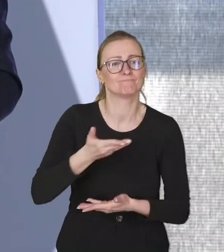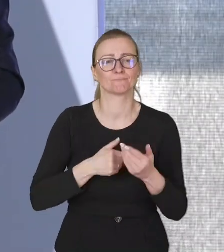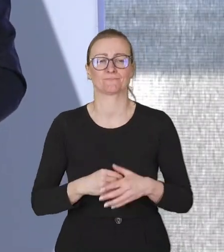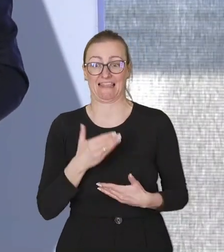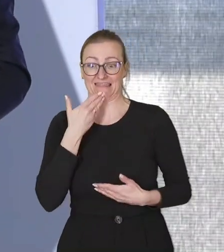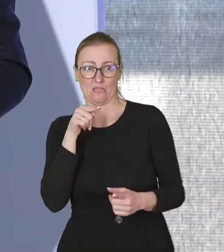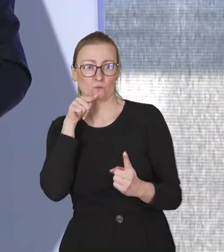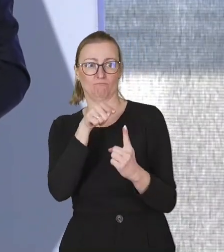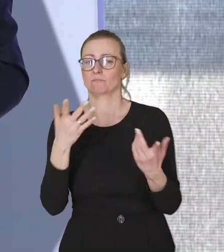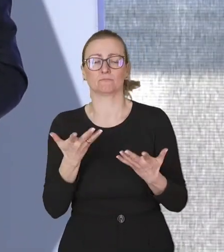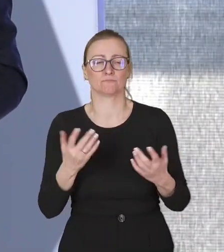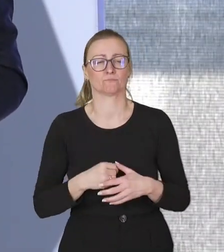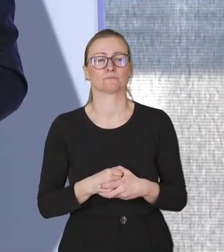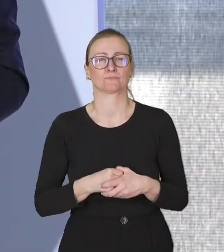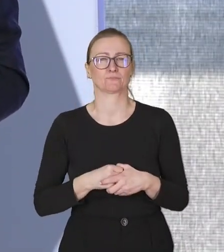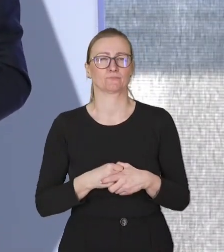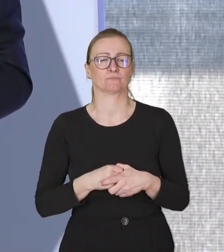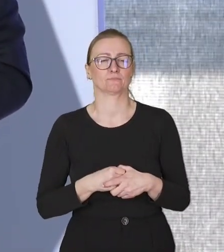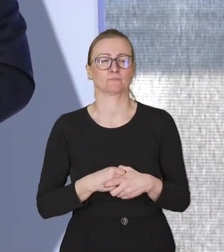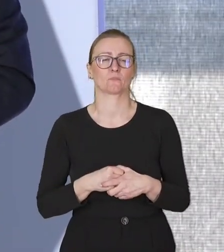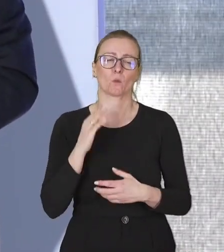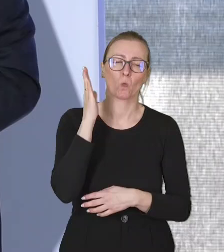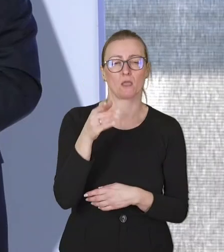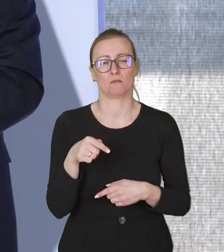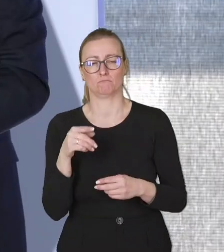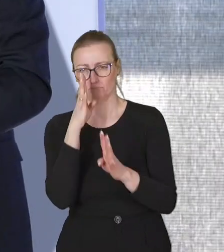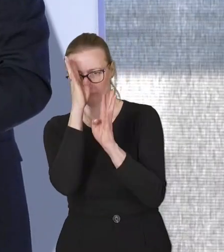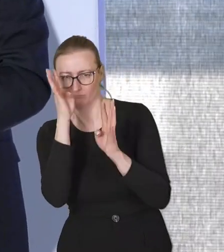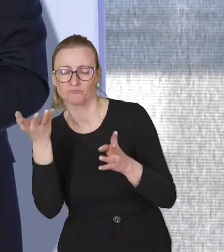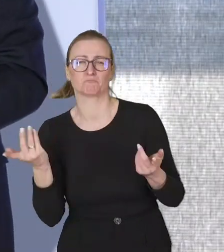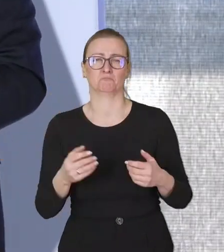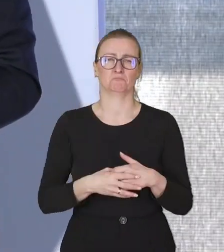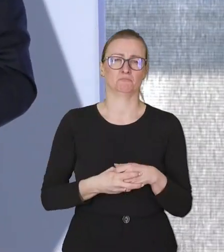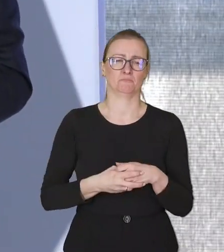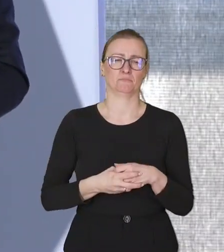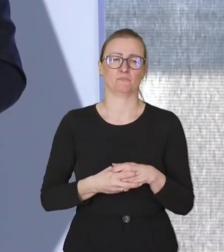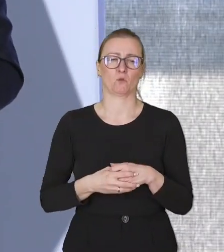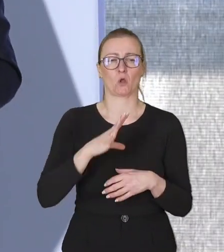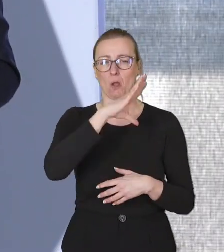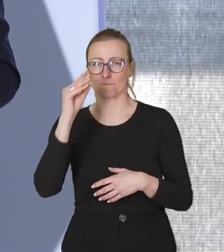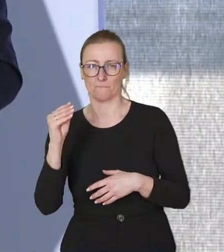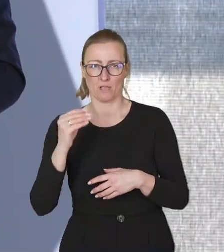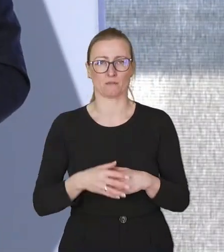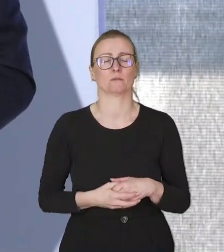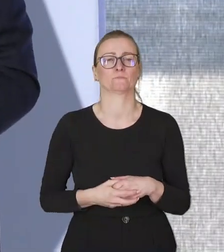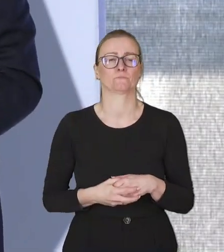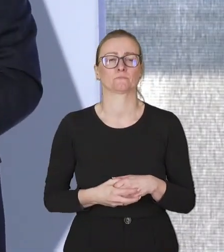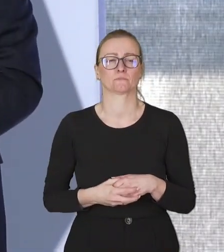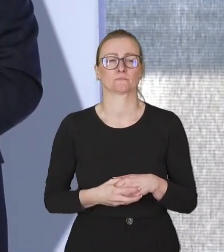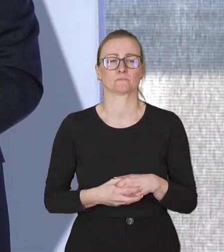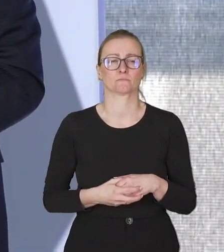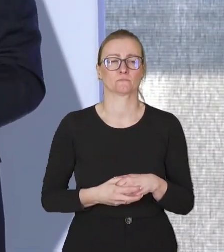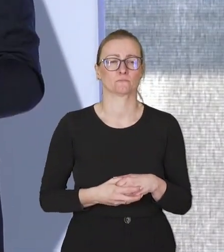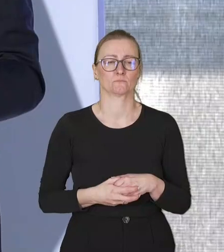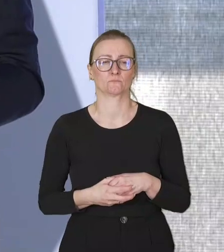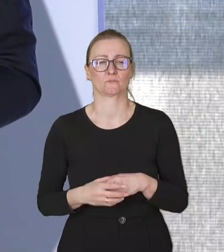to startups, to flow of investments, to deep technology, to AI gigafactories, to AI